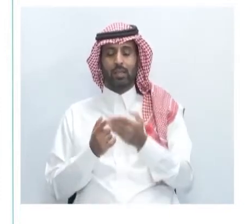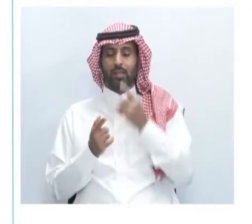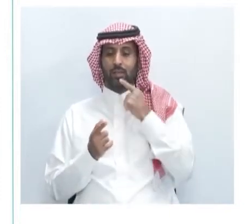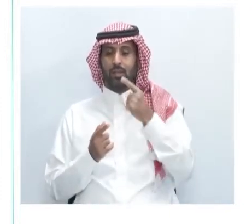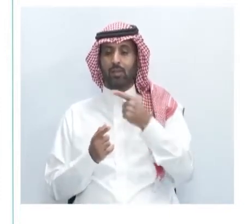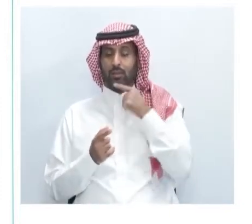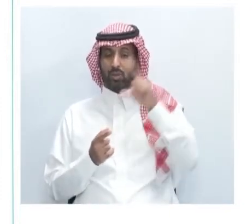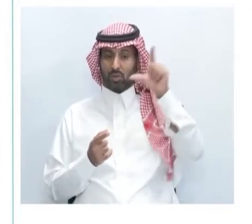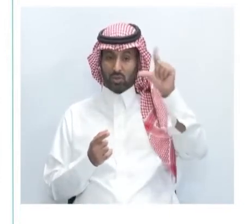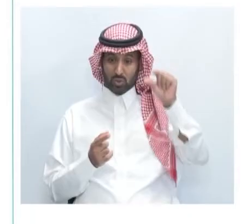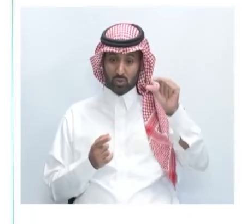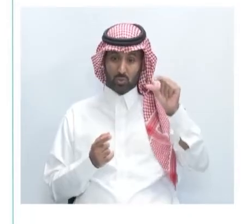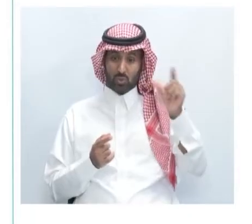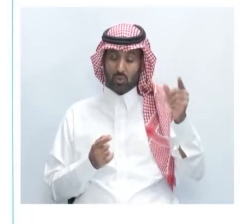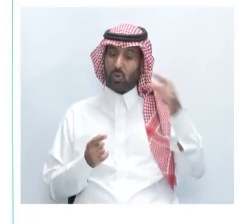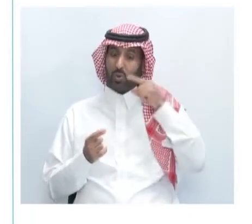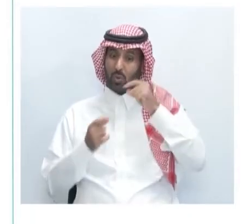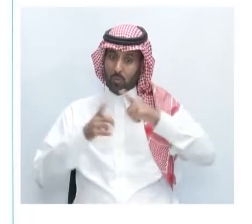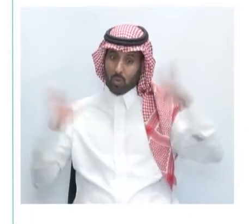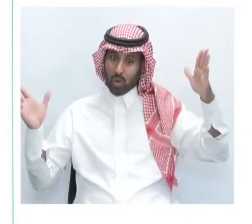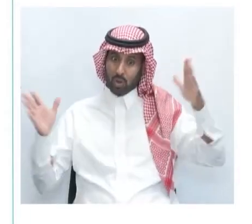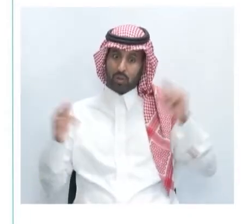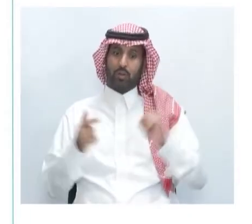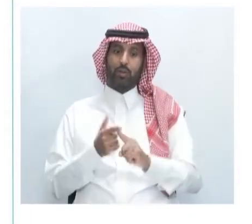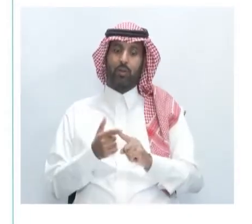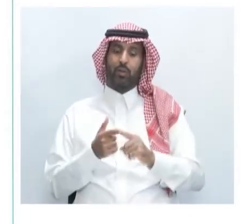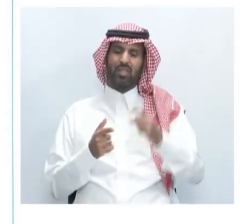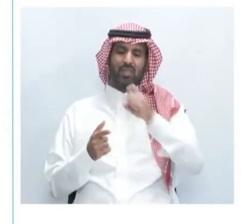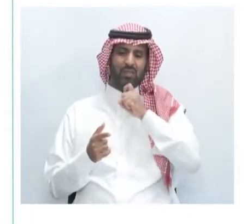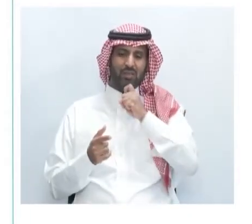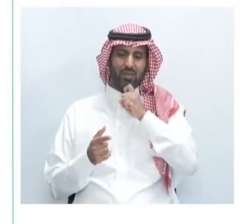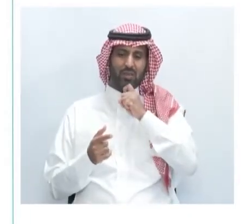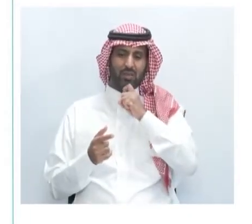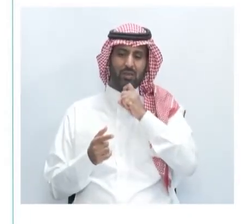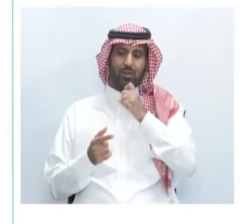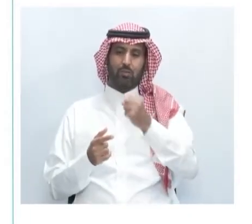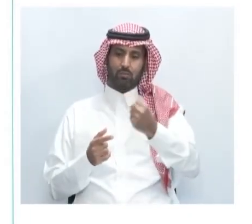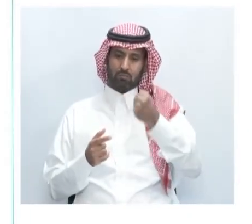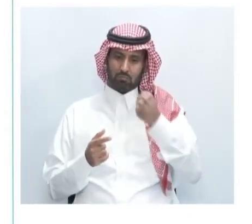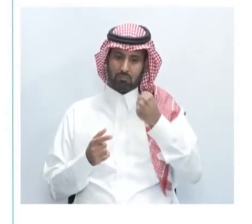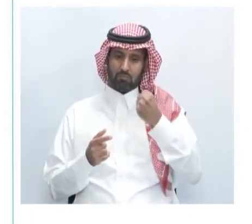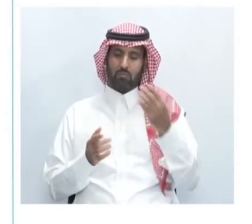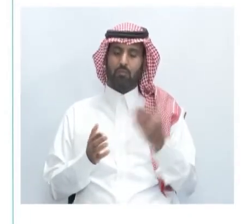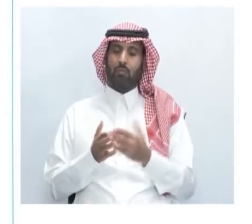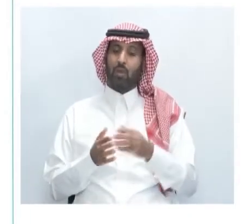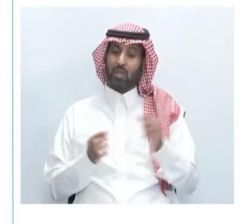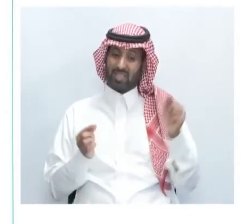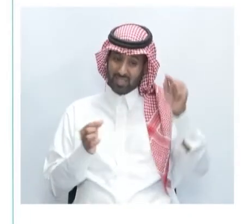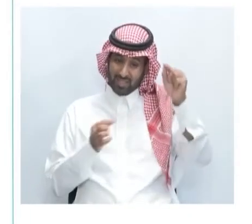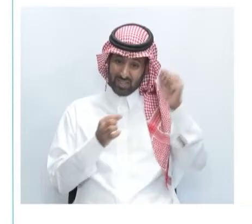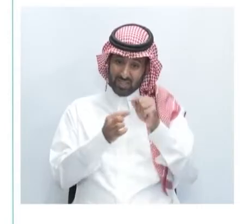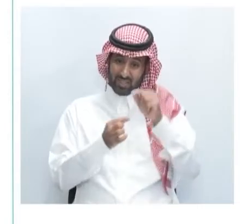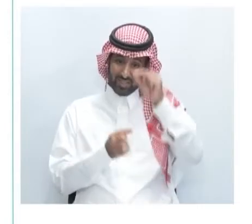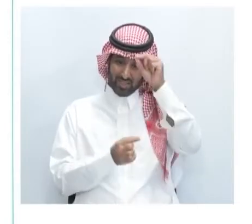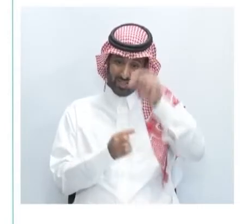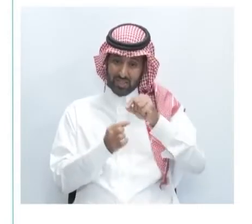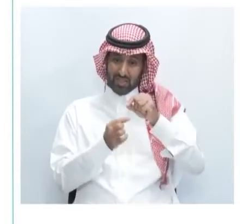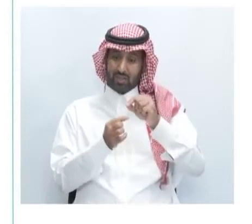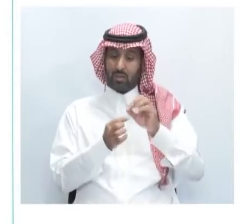it with me. Small, big, weak, strong,